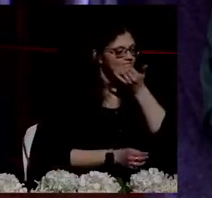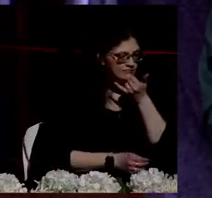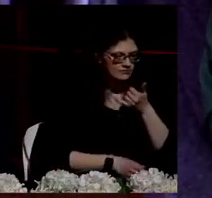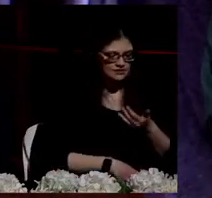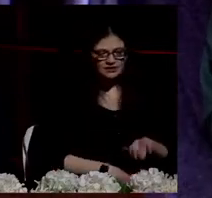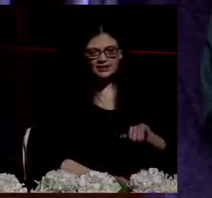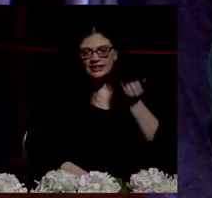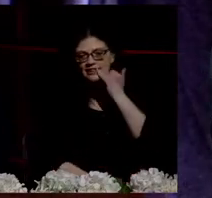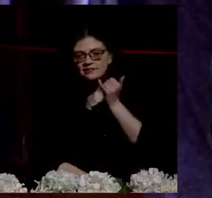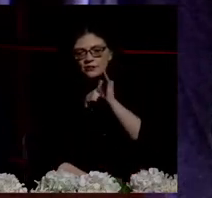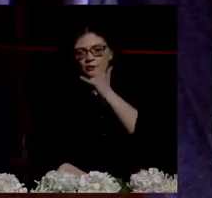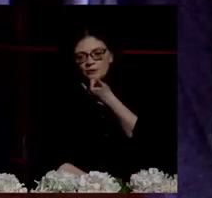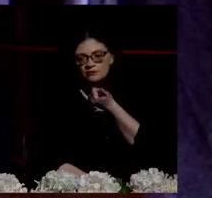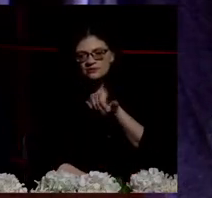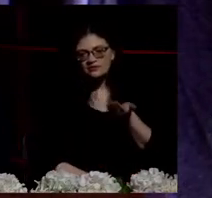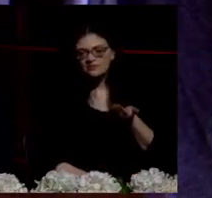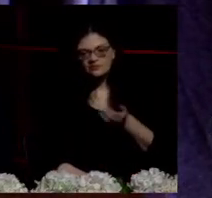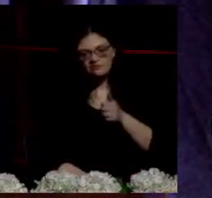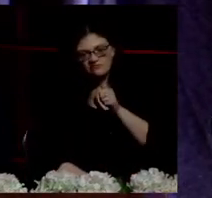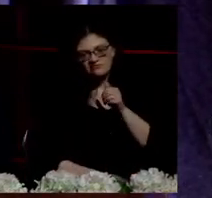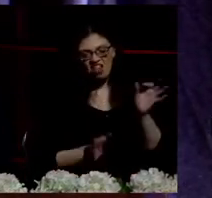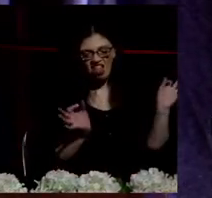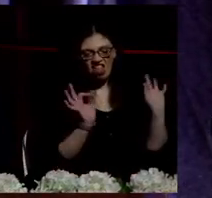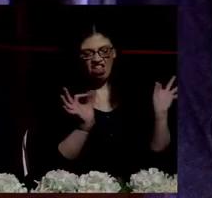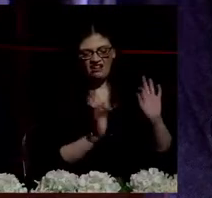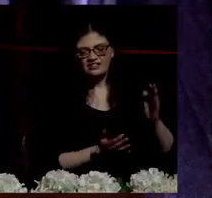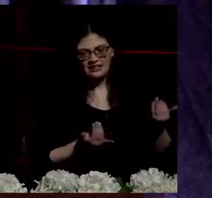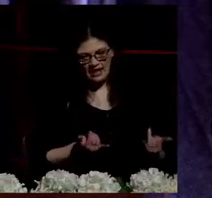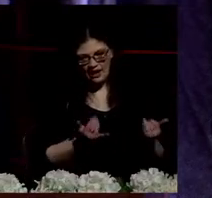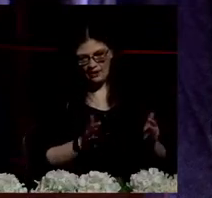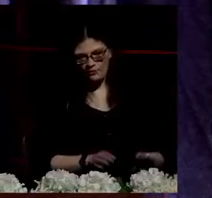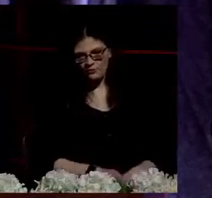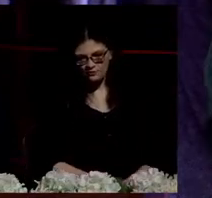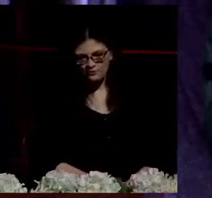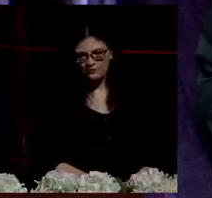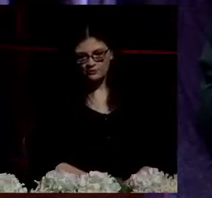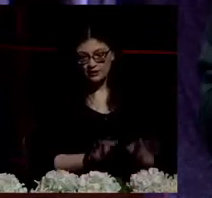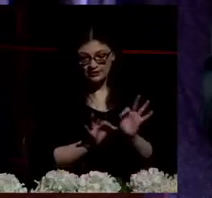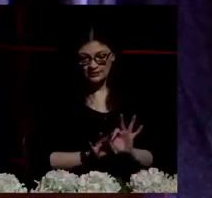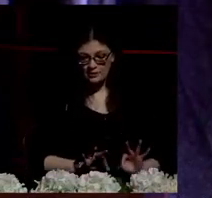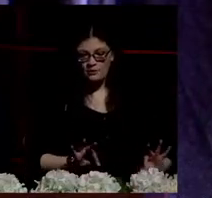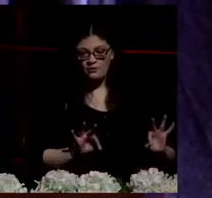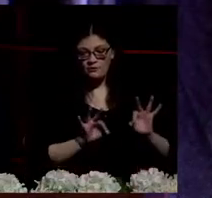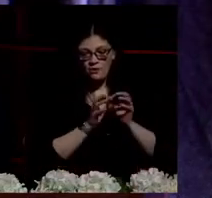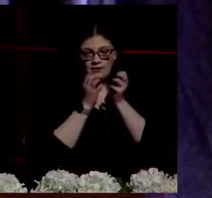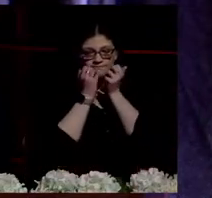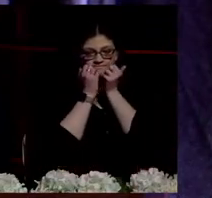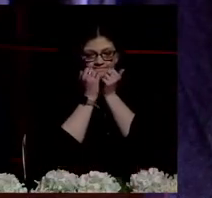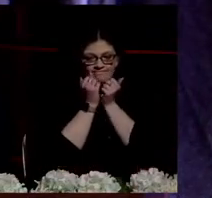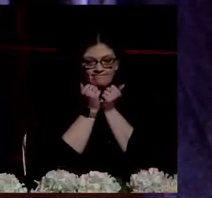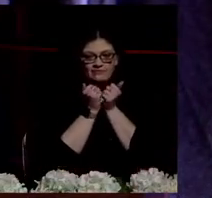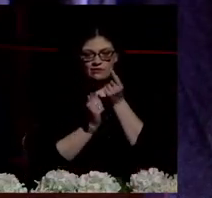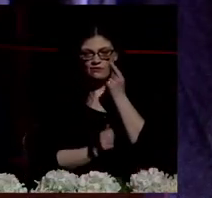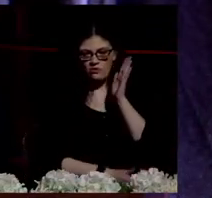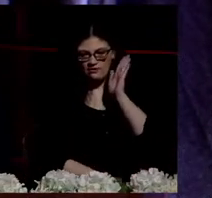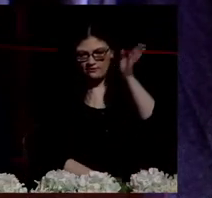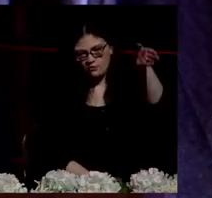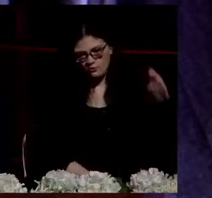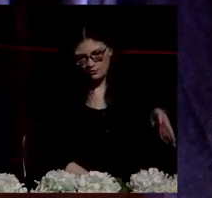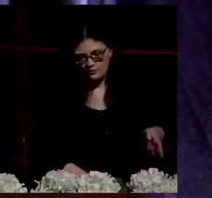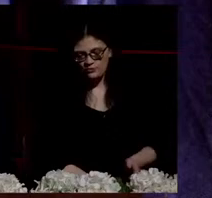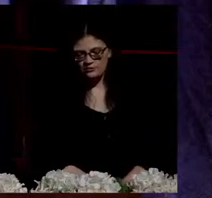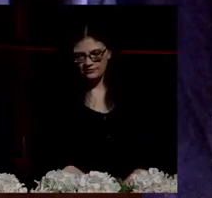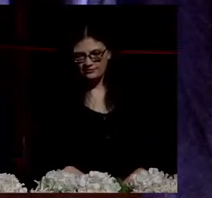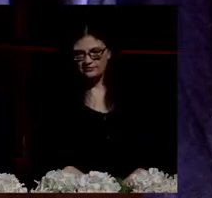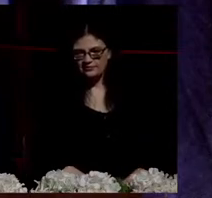here, many of them will never matter again. What matters now is what you do with the time ahead of you. Get to